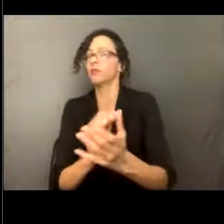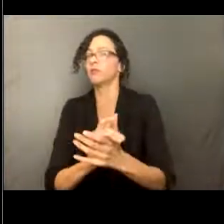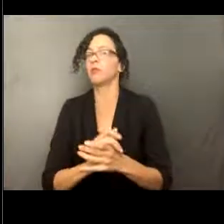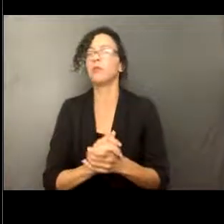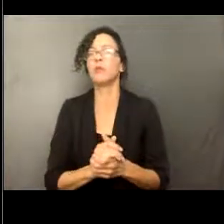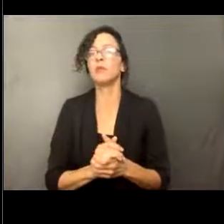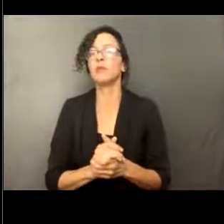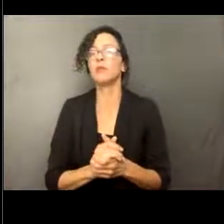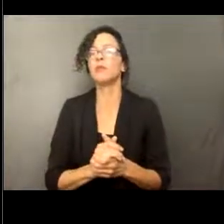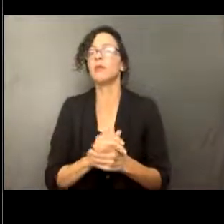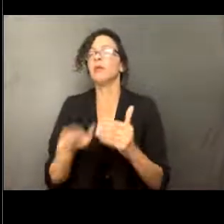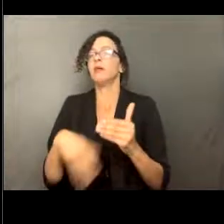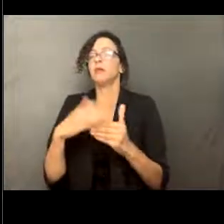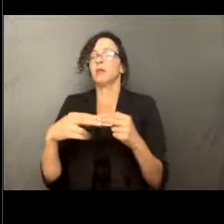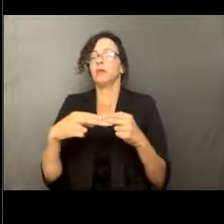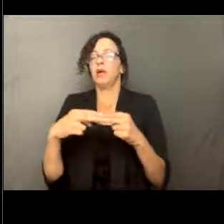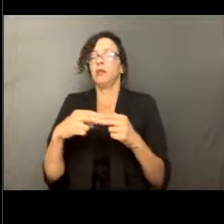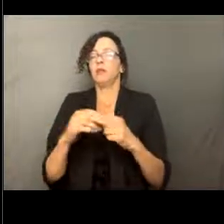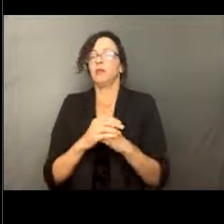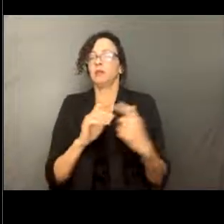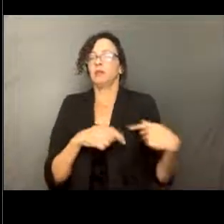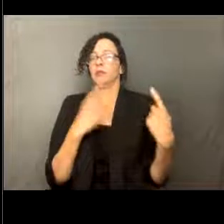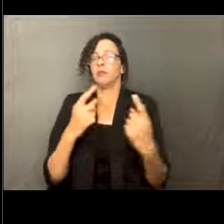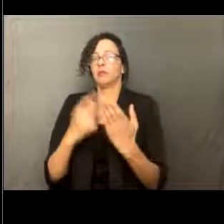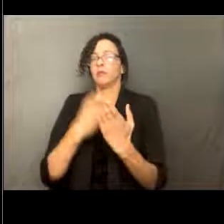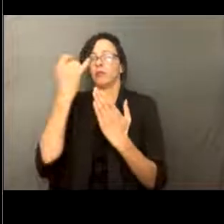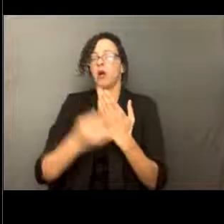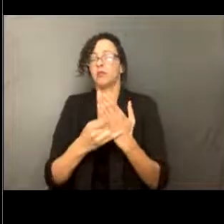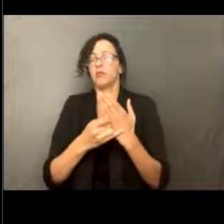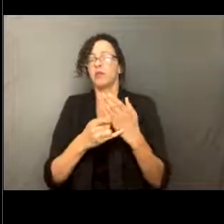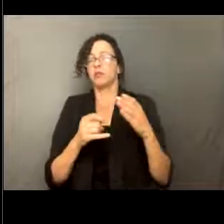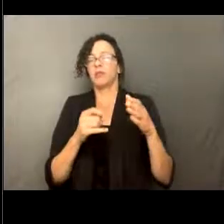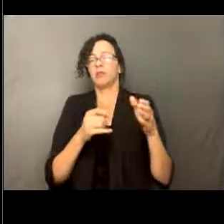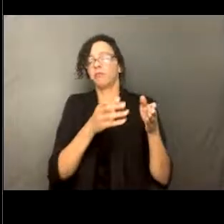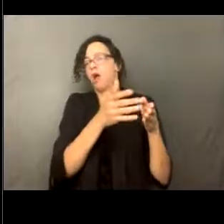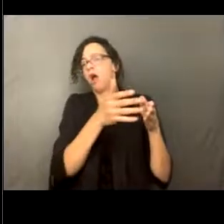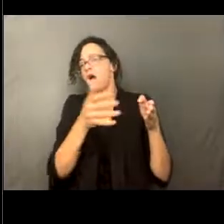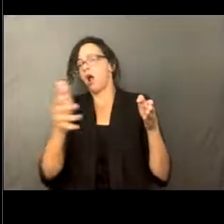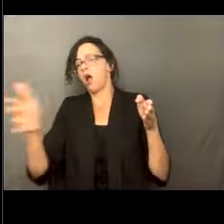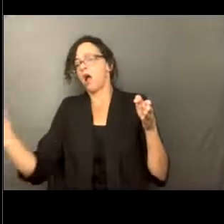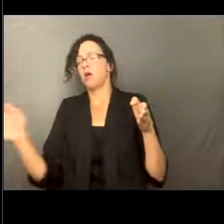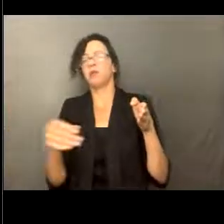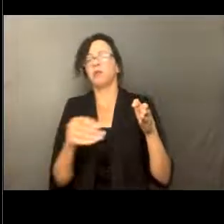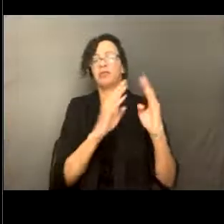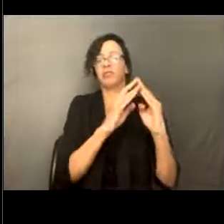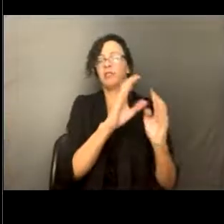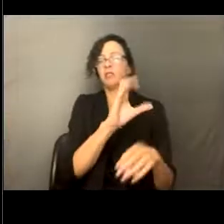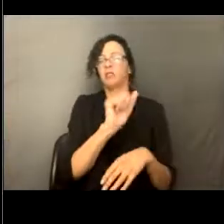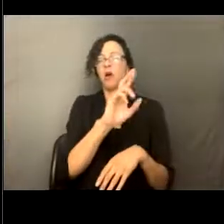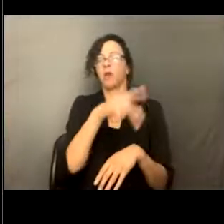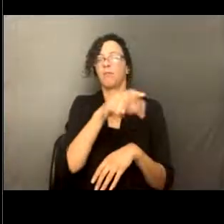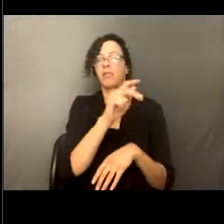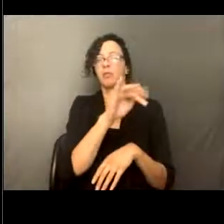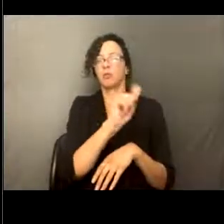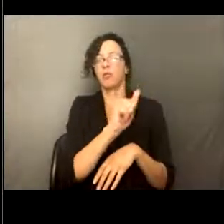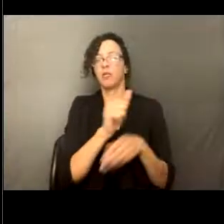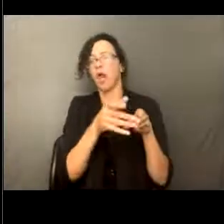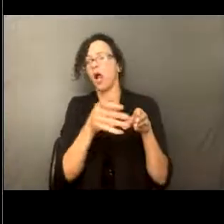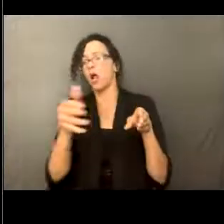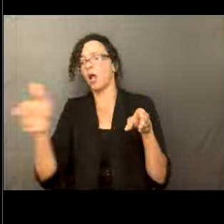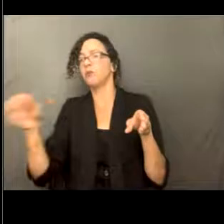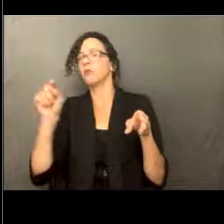Since this project spanned both the city of Carpinteria and the county of Santa Barbara, it required 2 separate coastal development